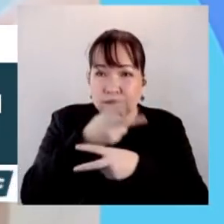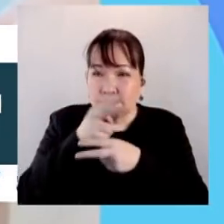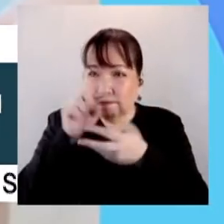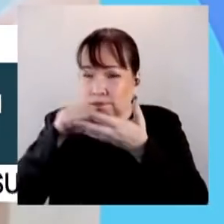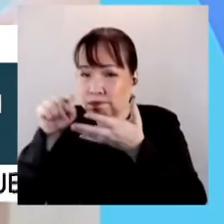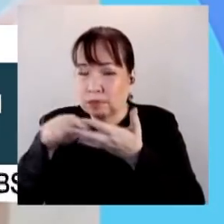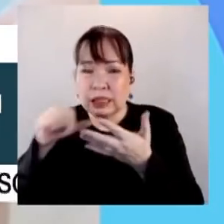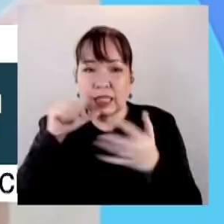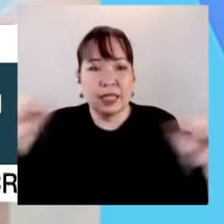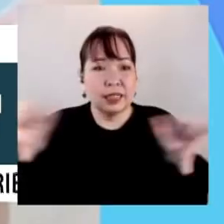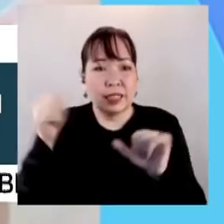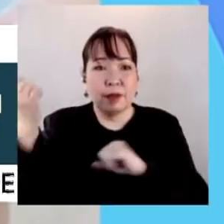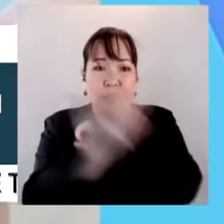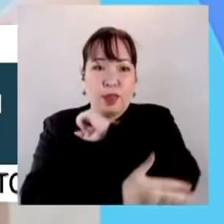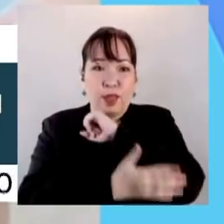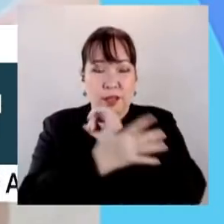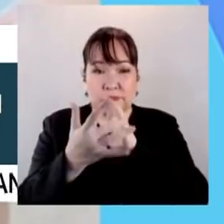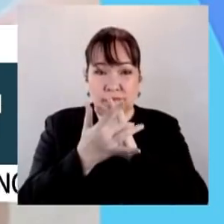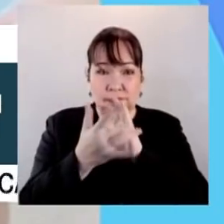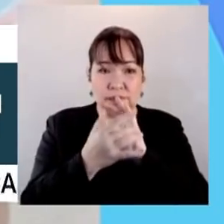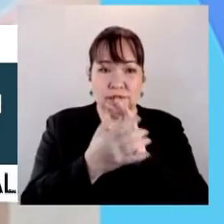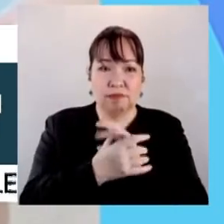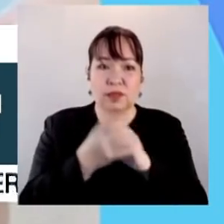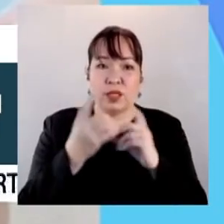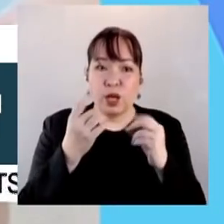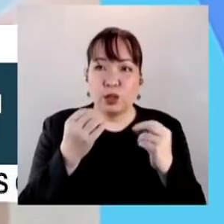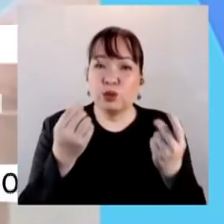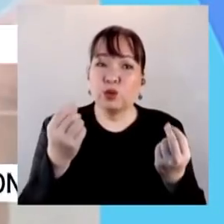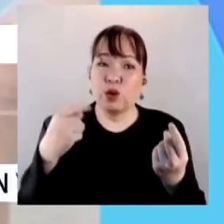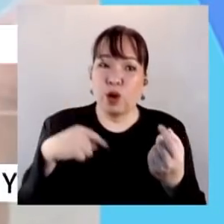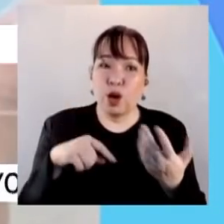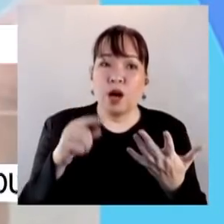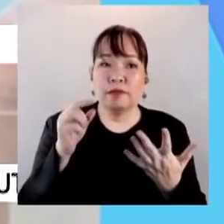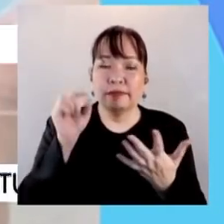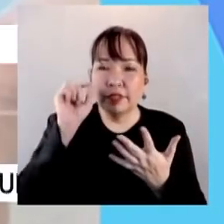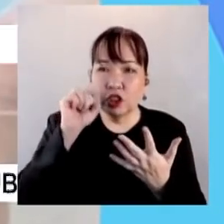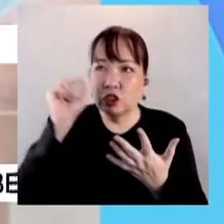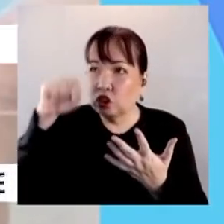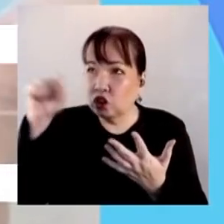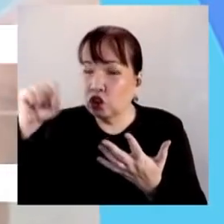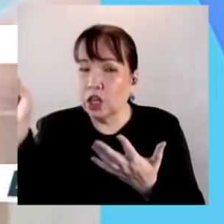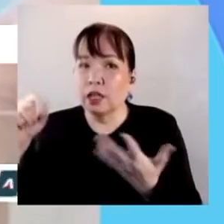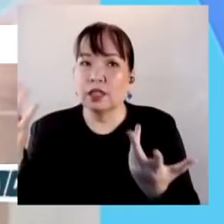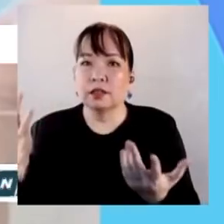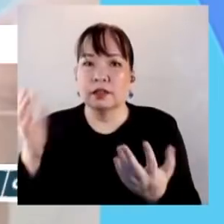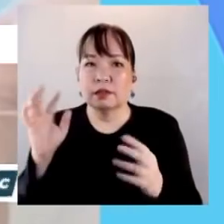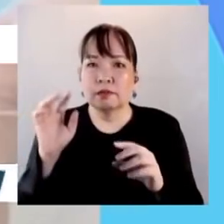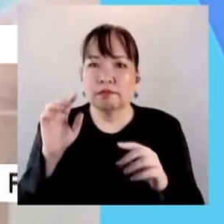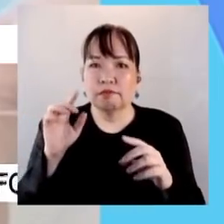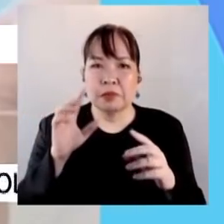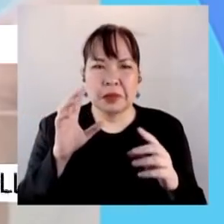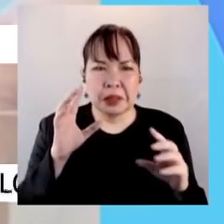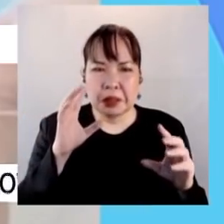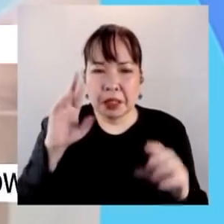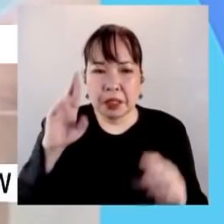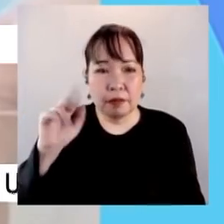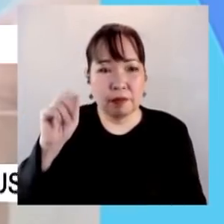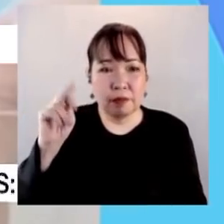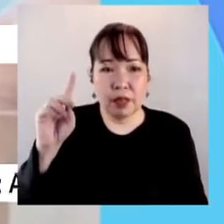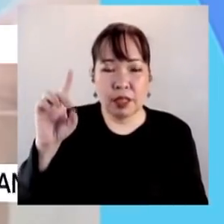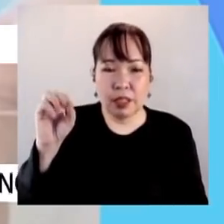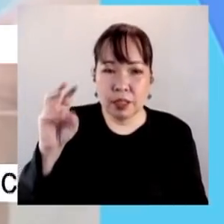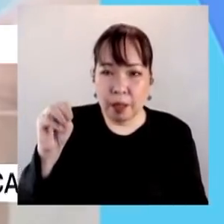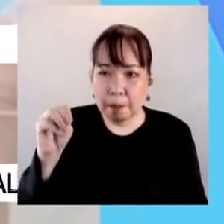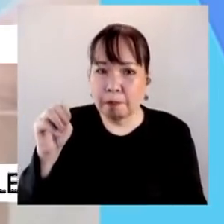no? We do only random sampling and nakikita din naman natin ngayon, konti na lang din